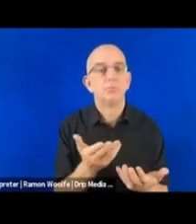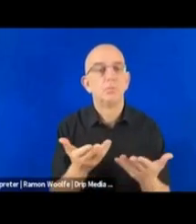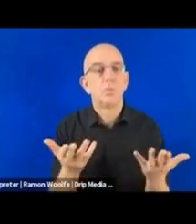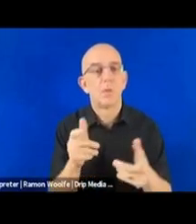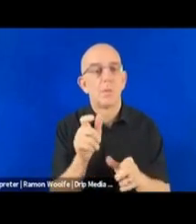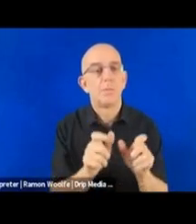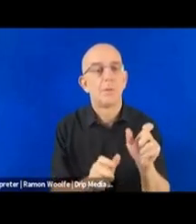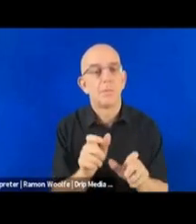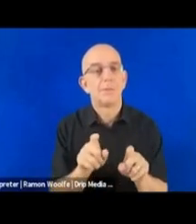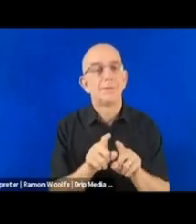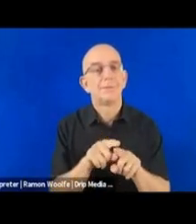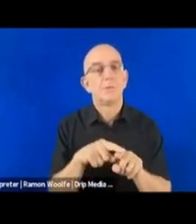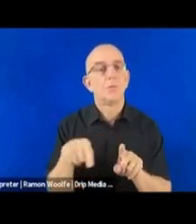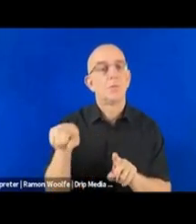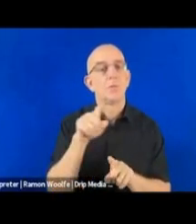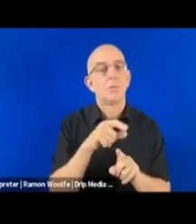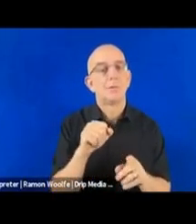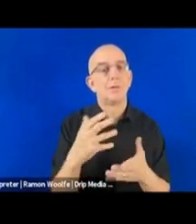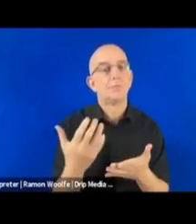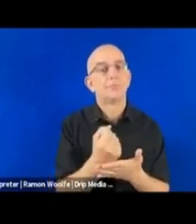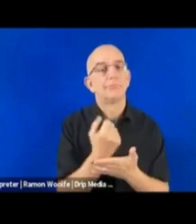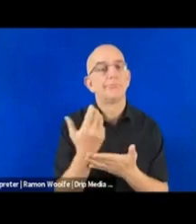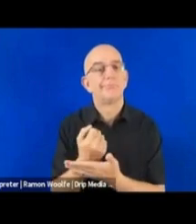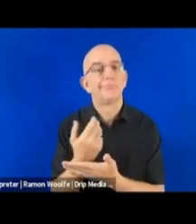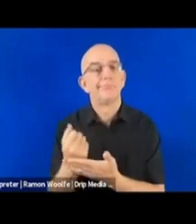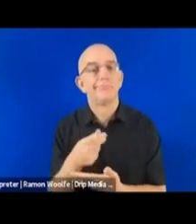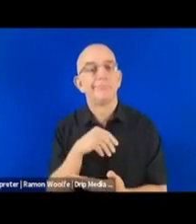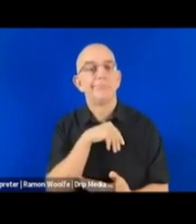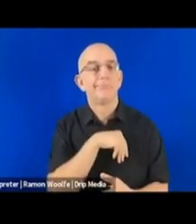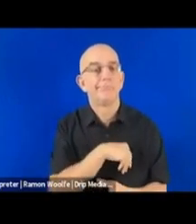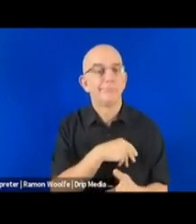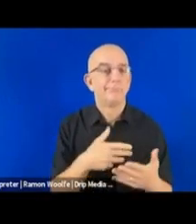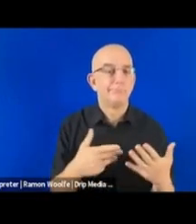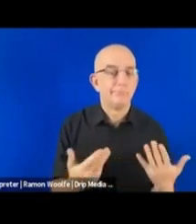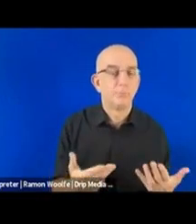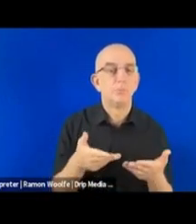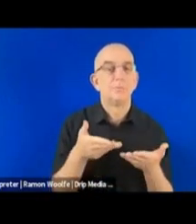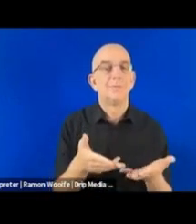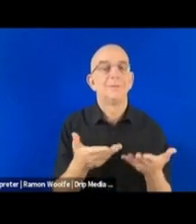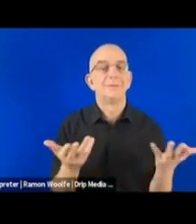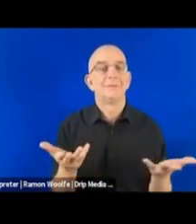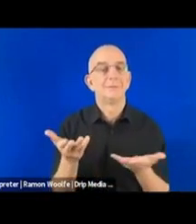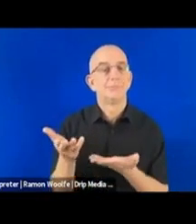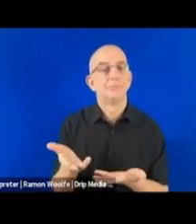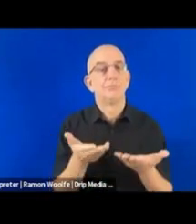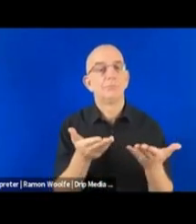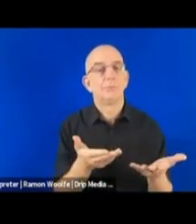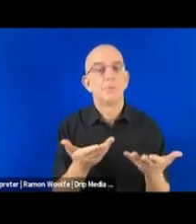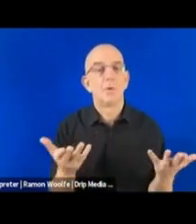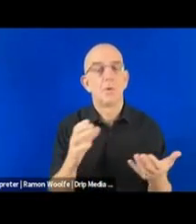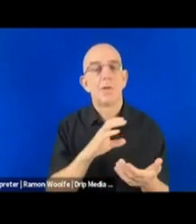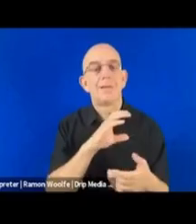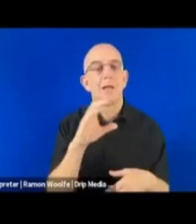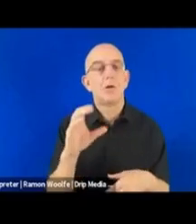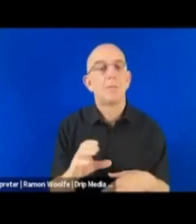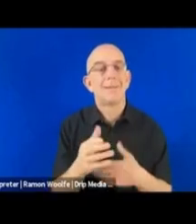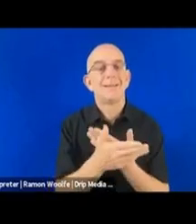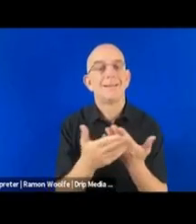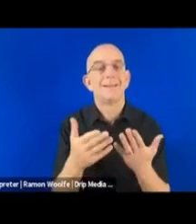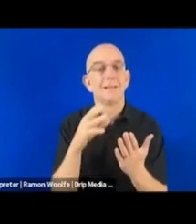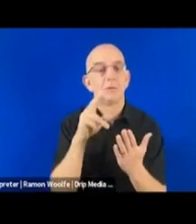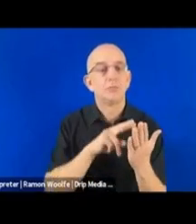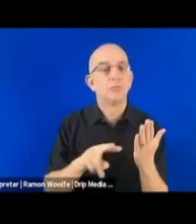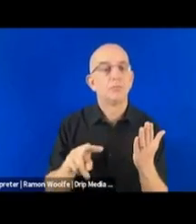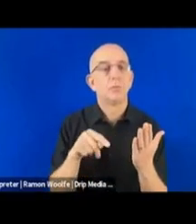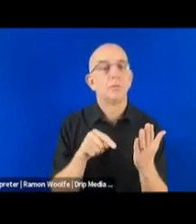it provides assistance when it comes to technical education, vocational training, but also entrepreneurship.